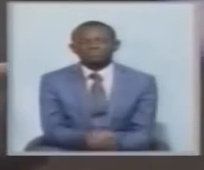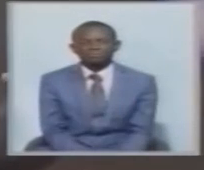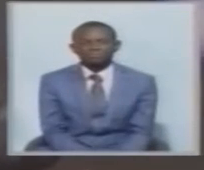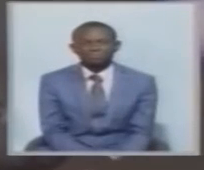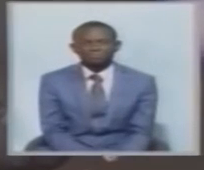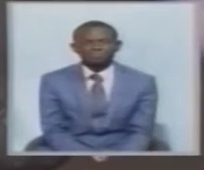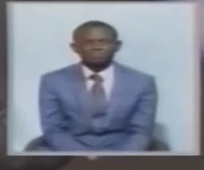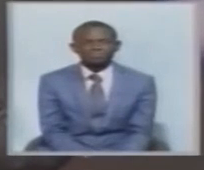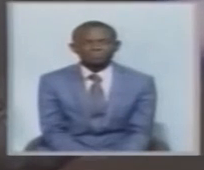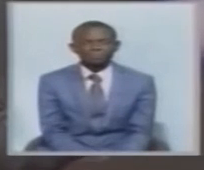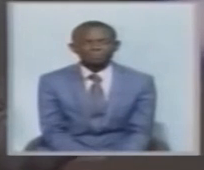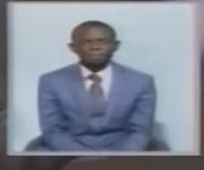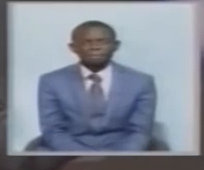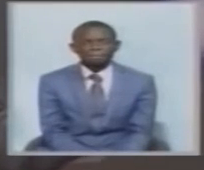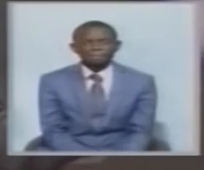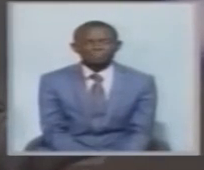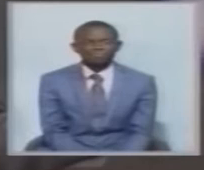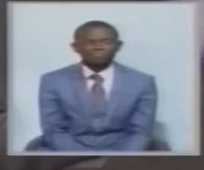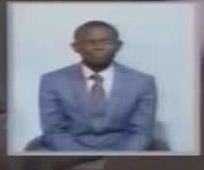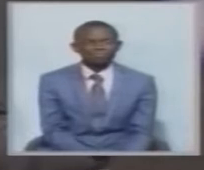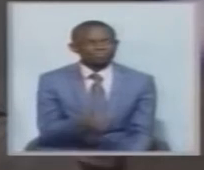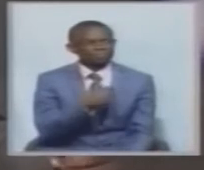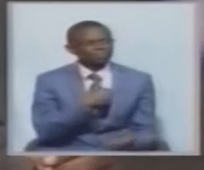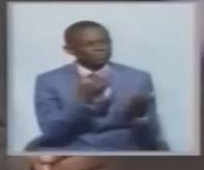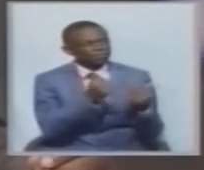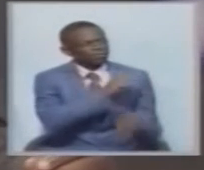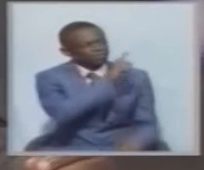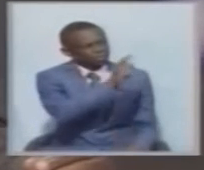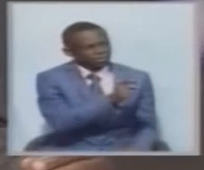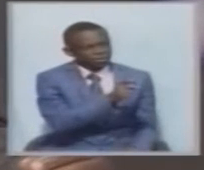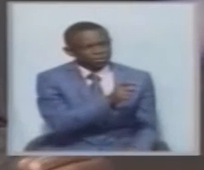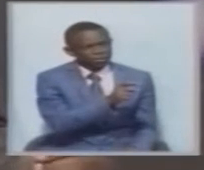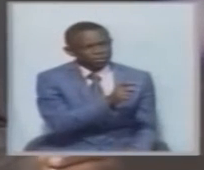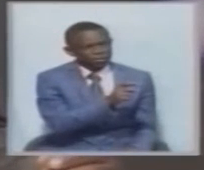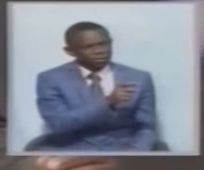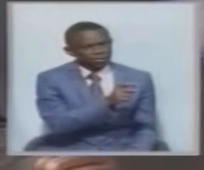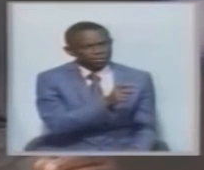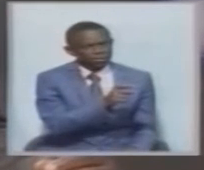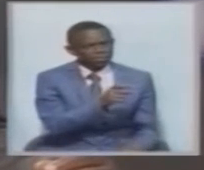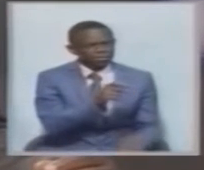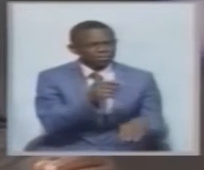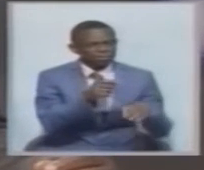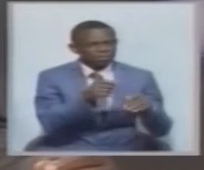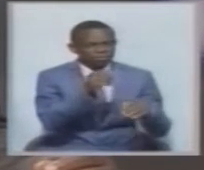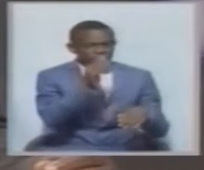I want to talk about whether the AfDB has adequate resources in terms of lending the member